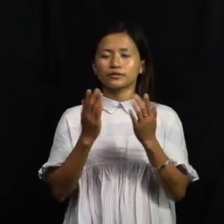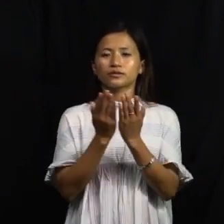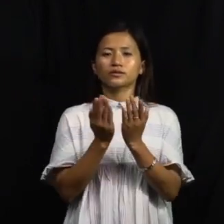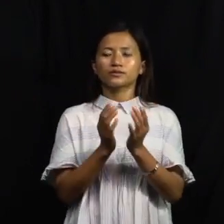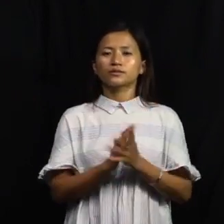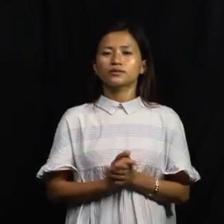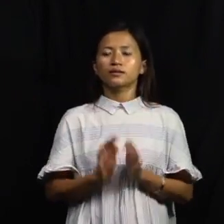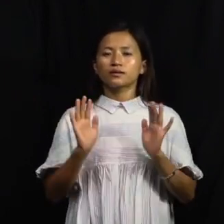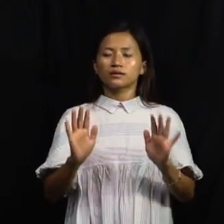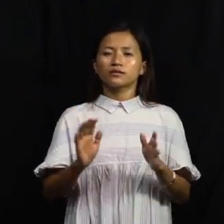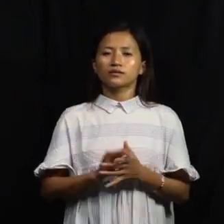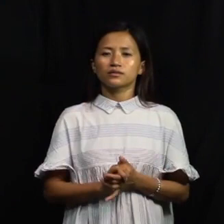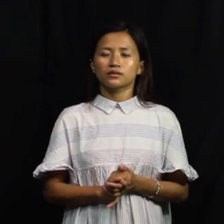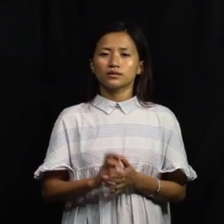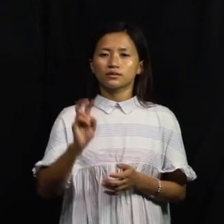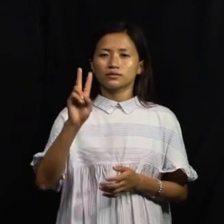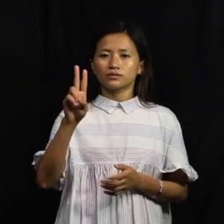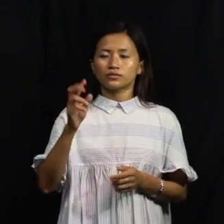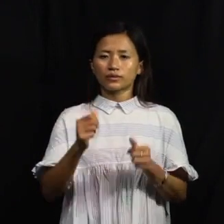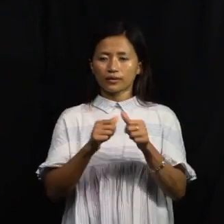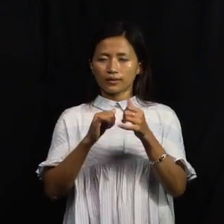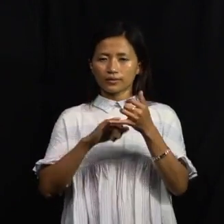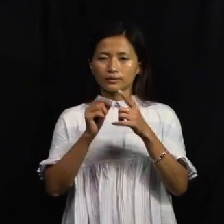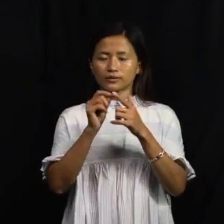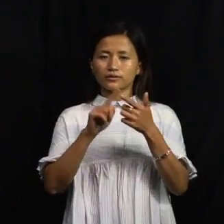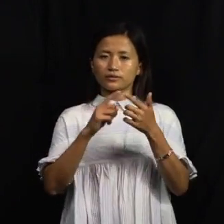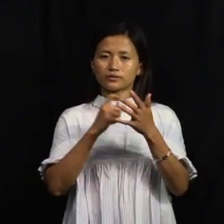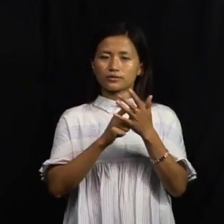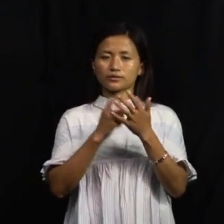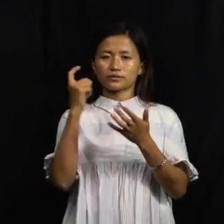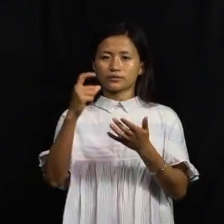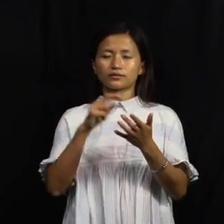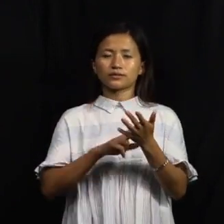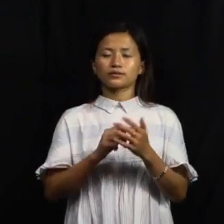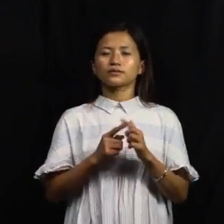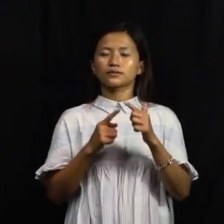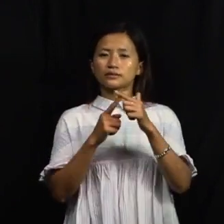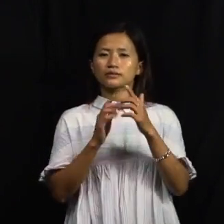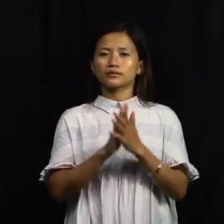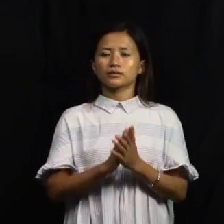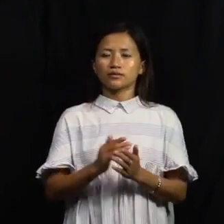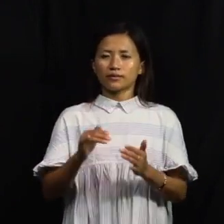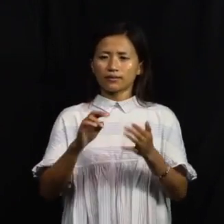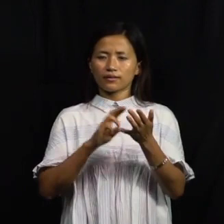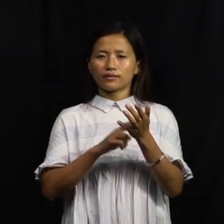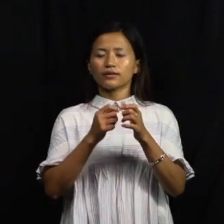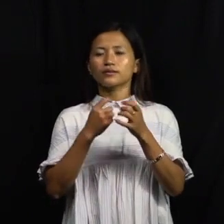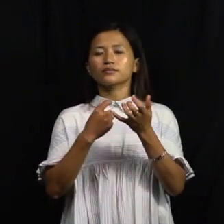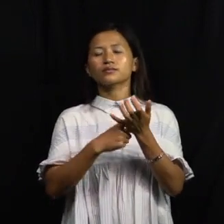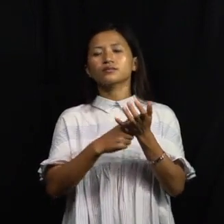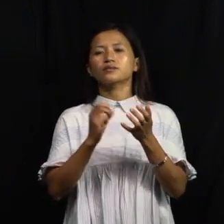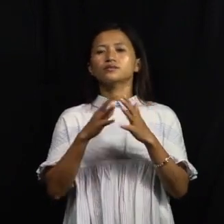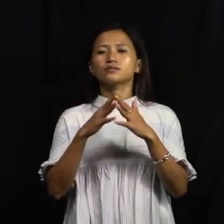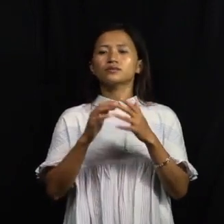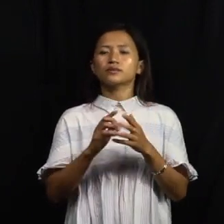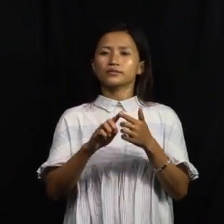education has two aspects. One is the narrow meaning of education,